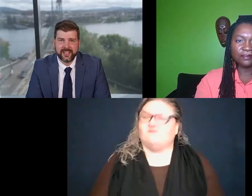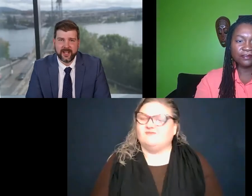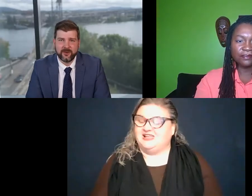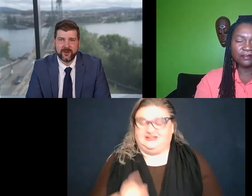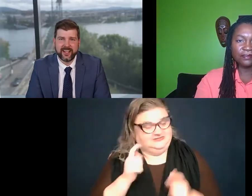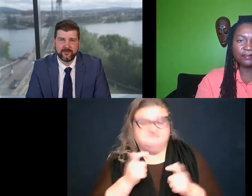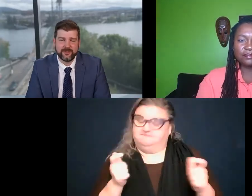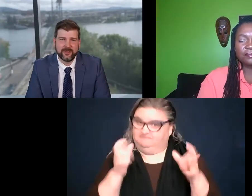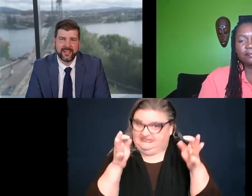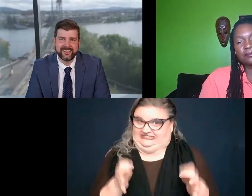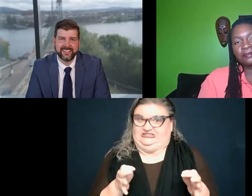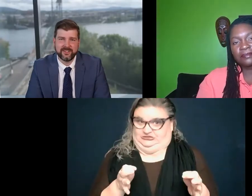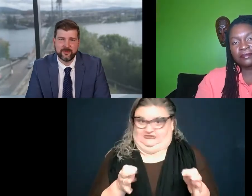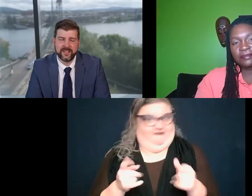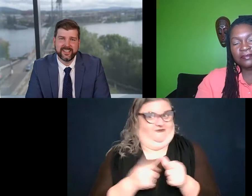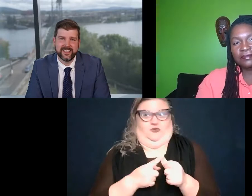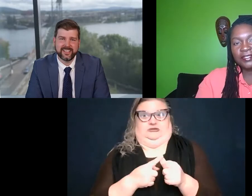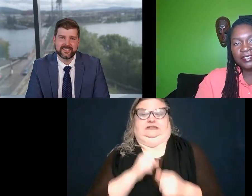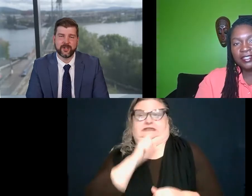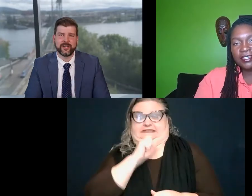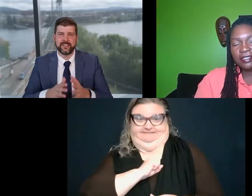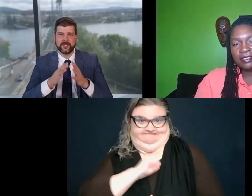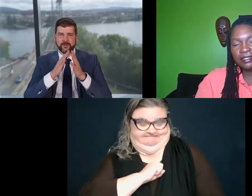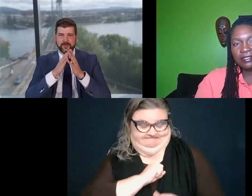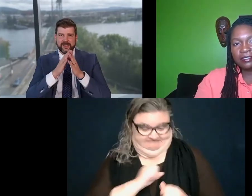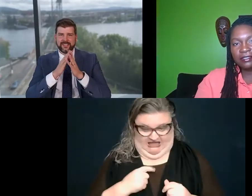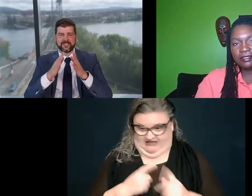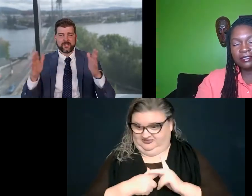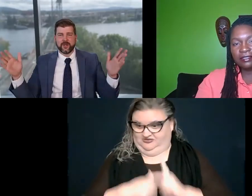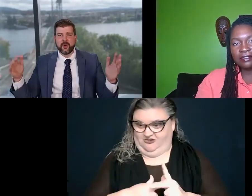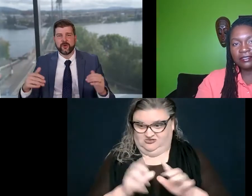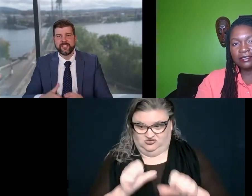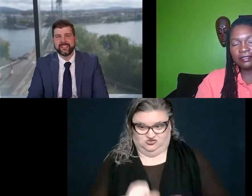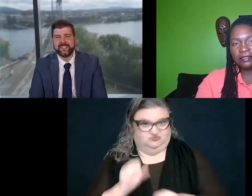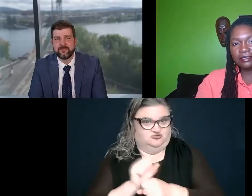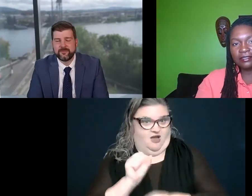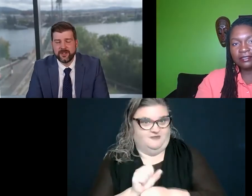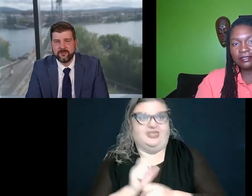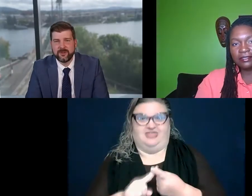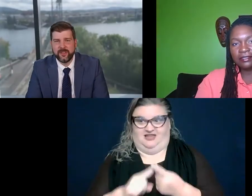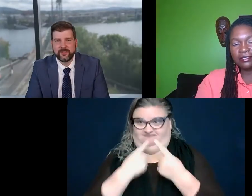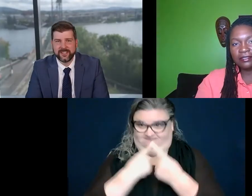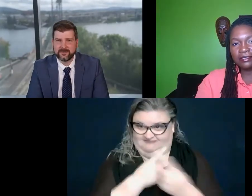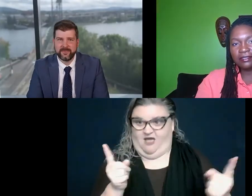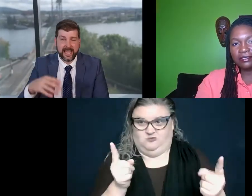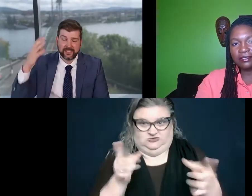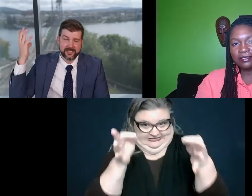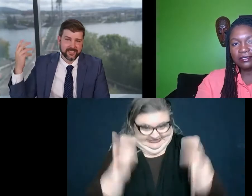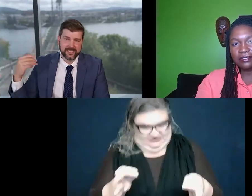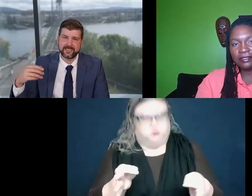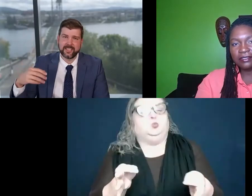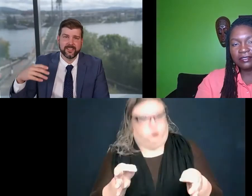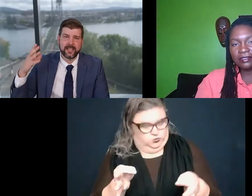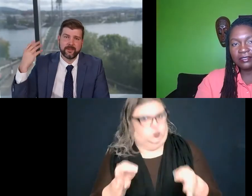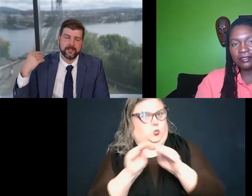decision right out the gate for me. And it started into just a whole litany of other things